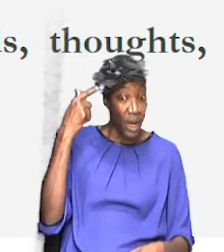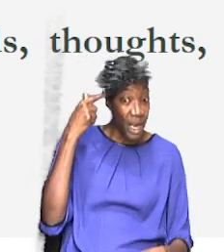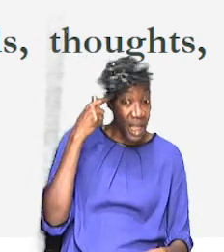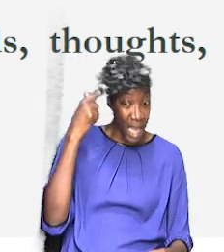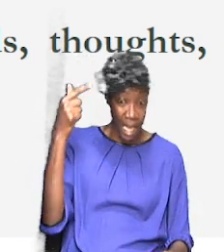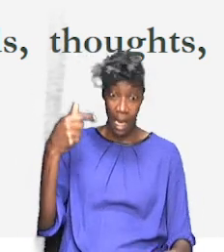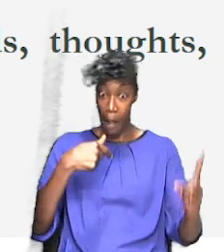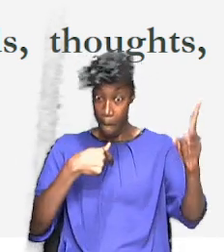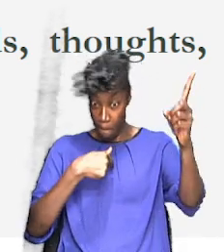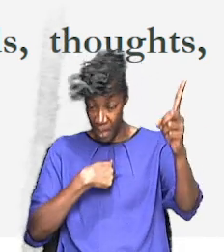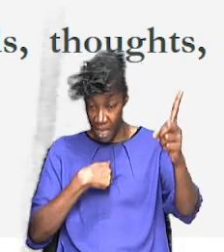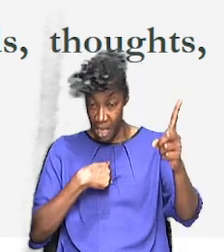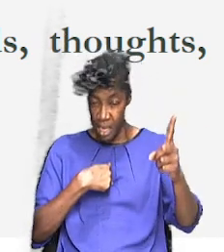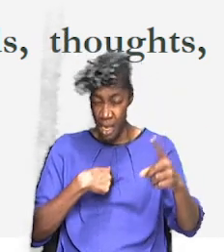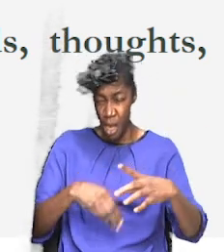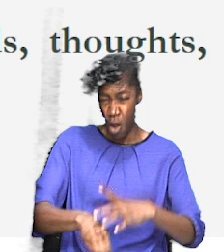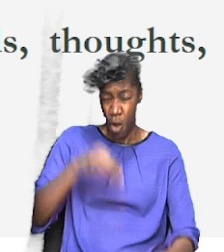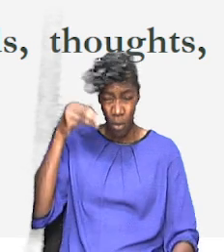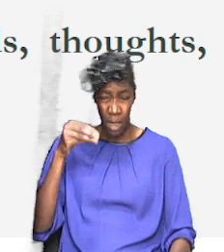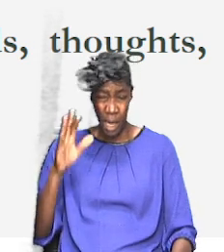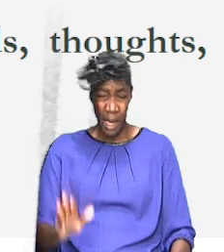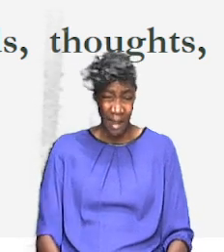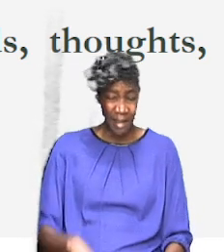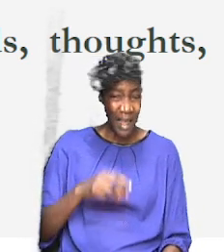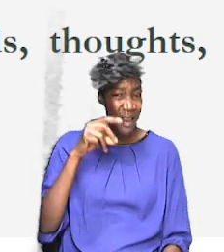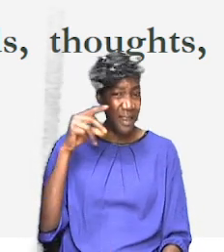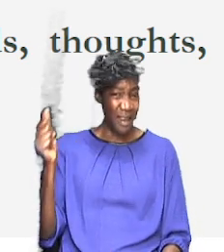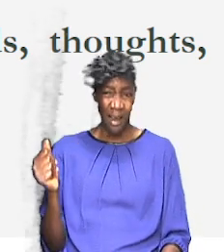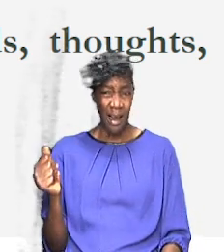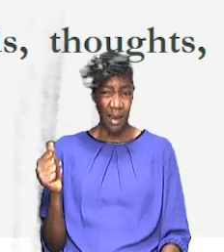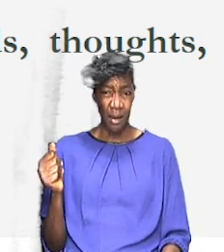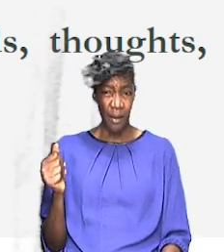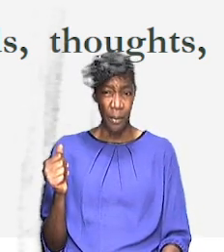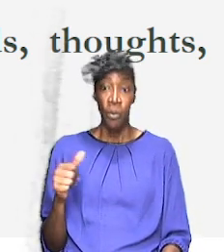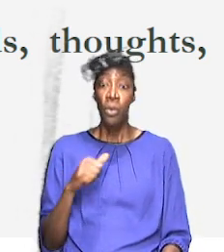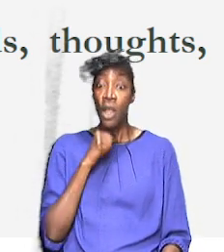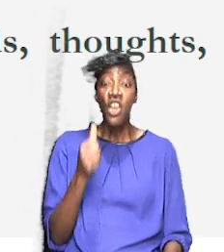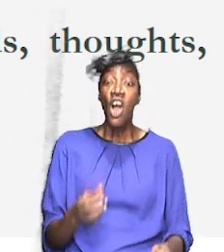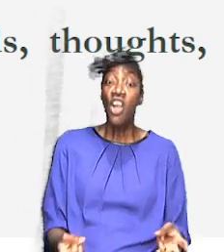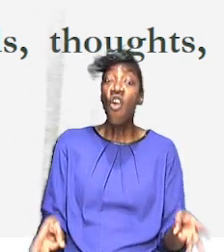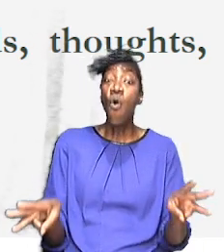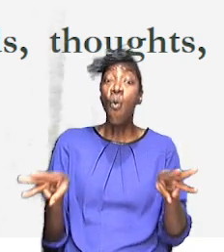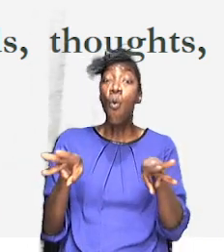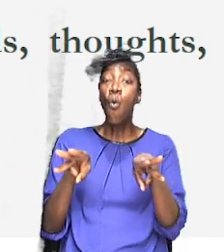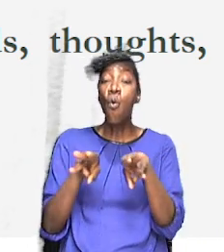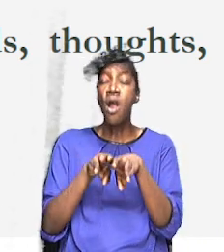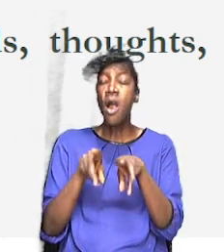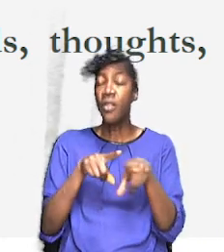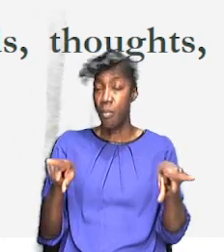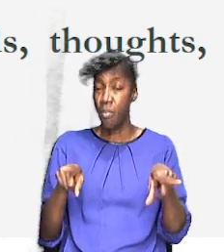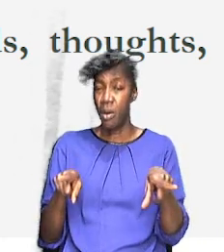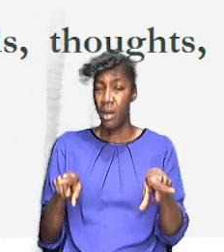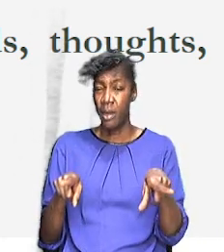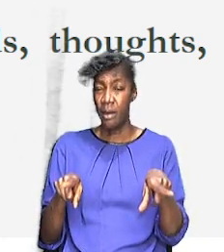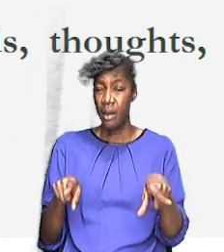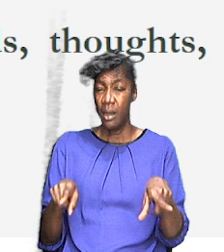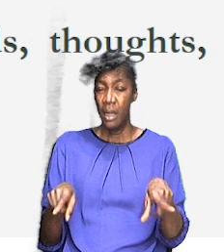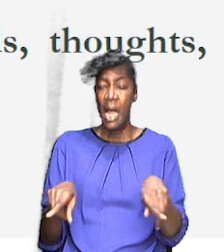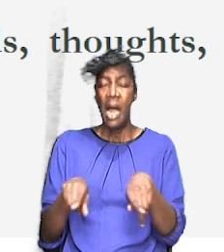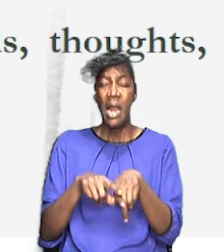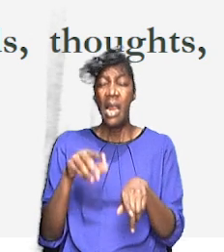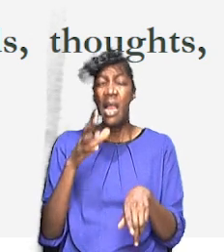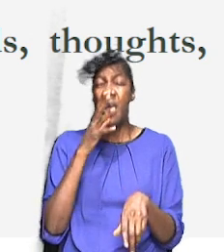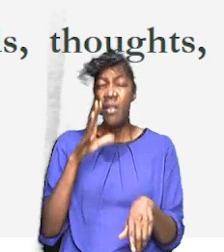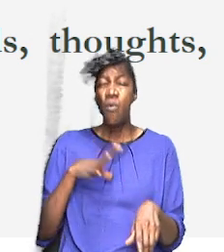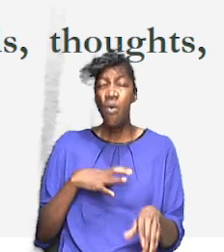an outcast, a dog. Amen. I'm not even worthy. Praise God. But guess what? Like this woman, we can express